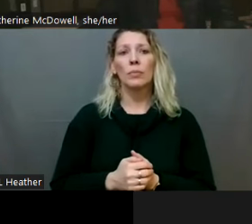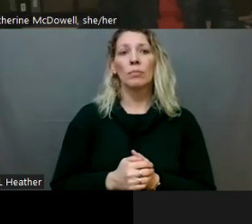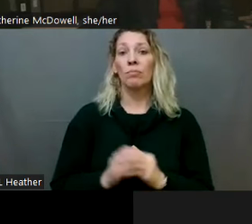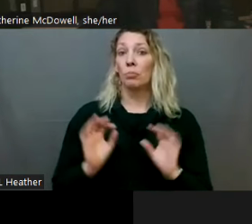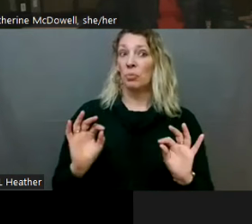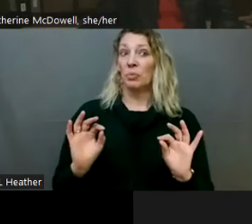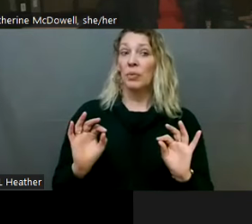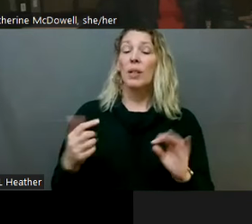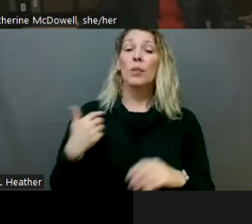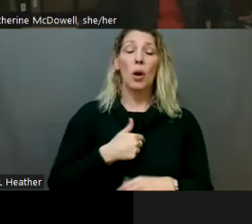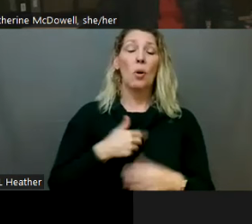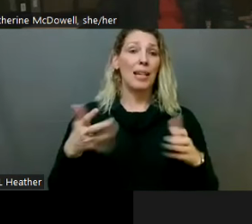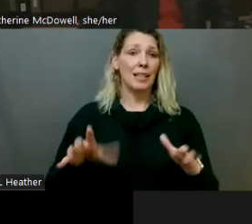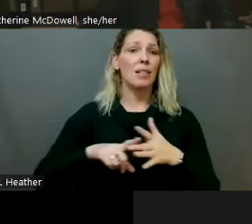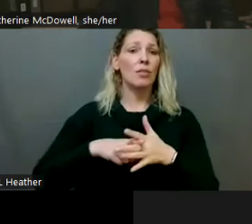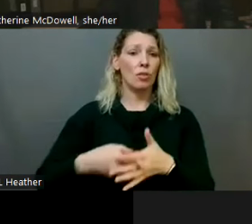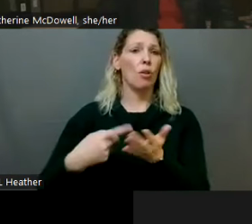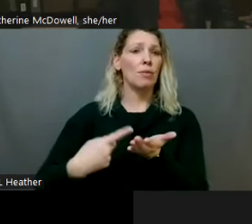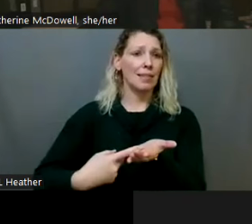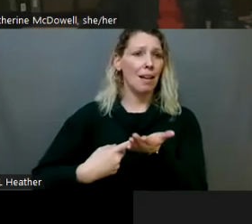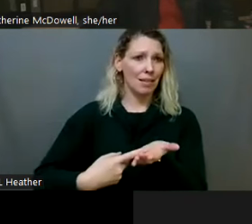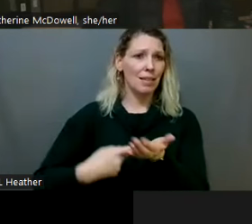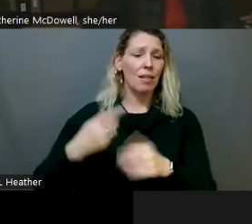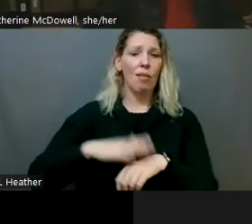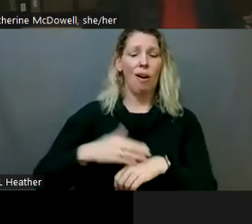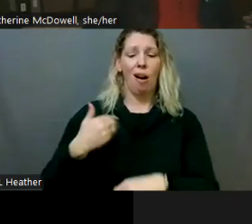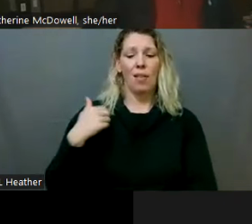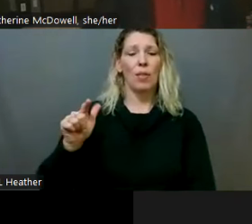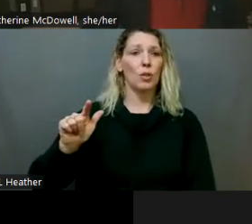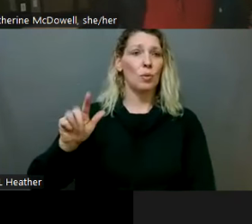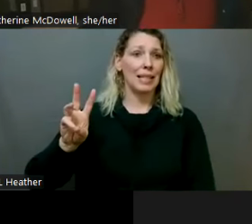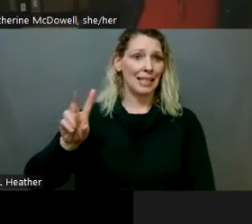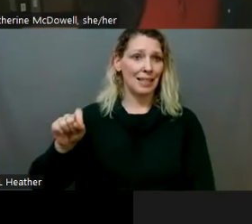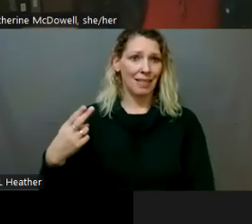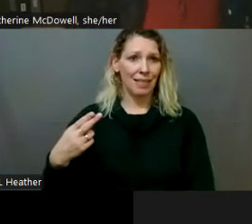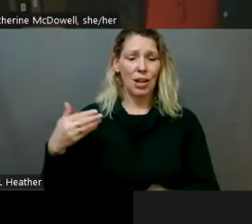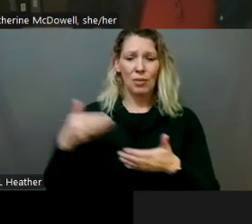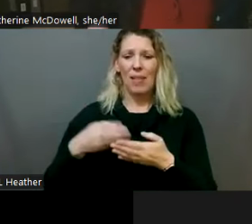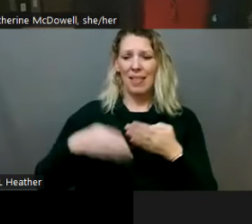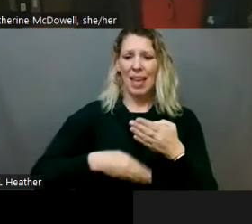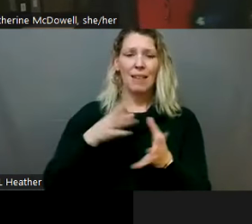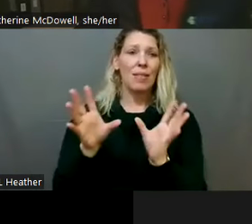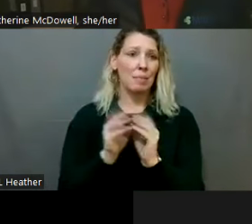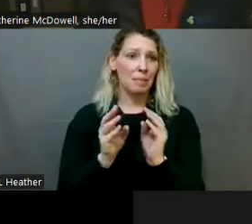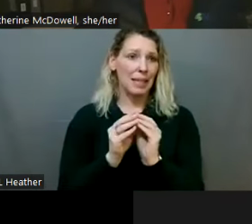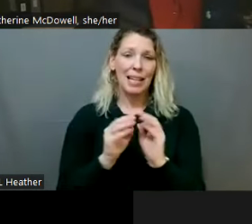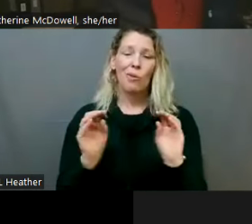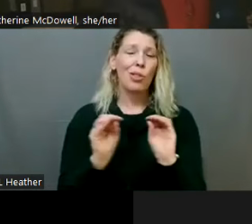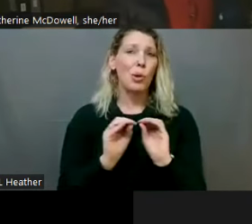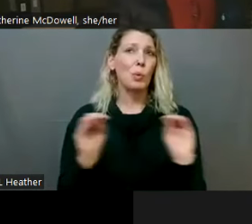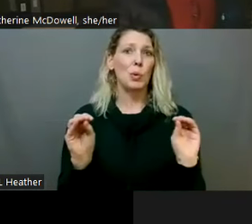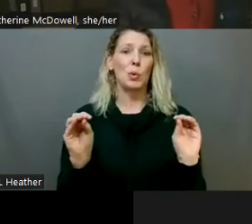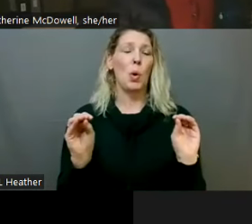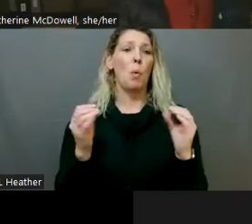So we did start discussing this on the 26th. It was right at the end of the meeting. There was no